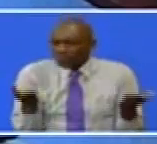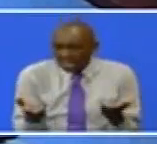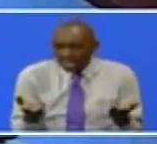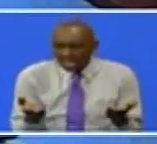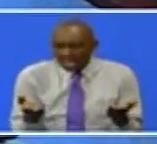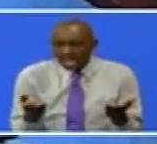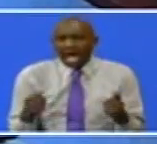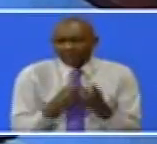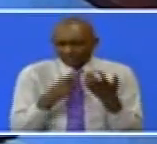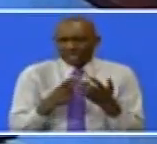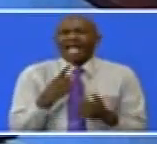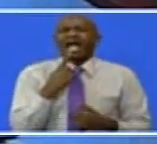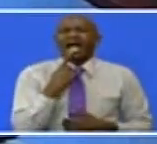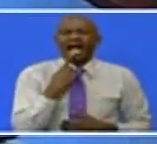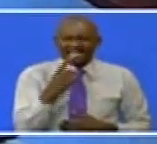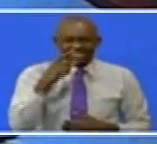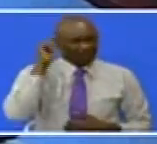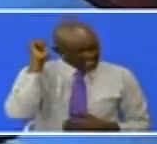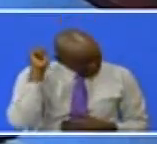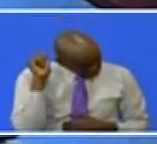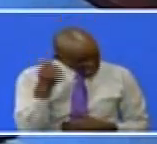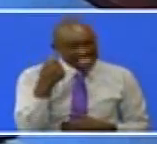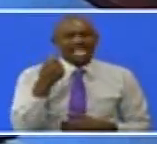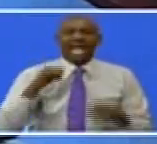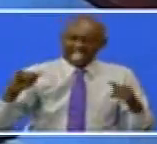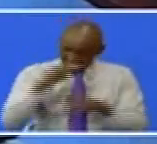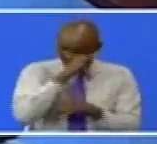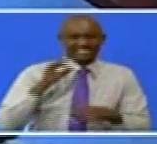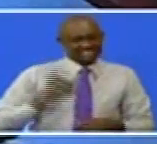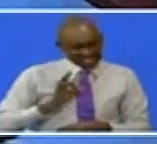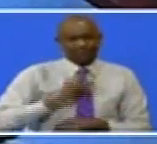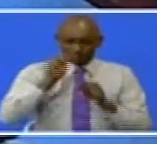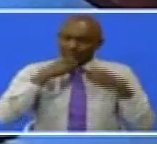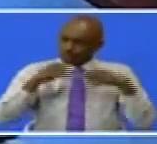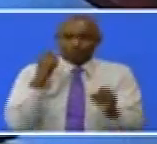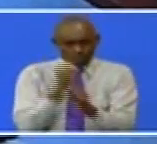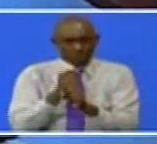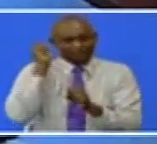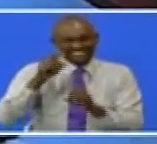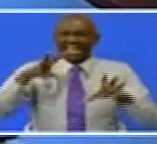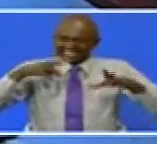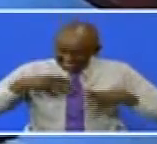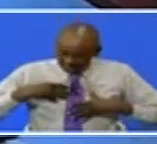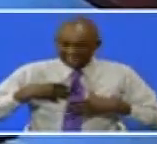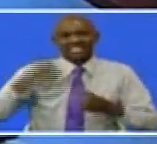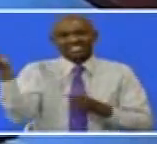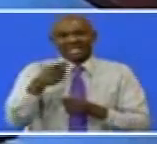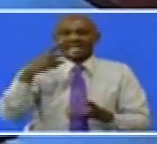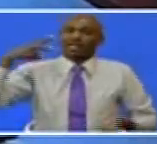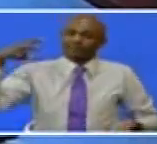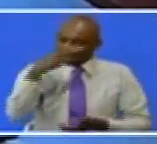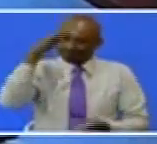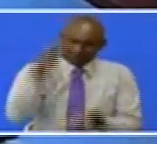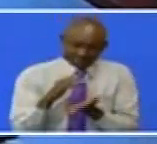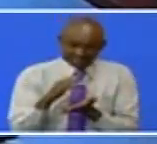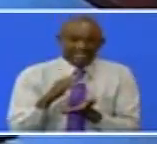aware that hundreds of Kenya Airways staff risk losing their jobs if they do not accept to take pay cuts. Sources told